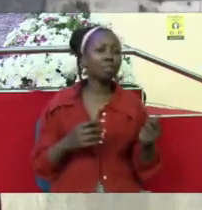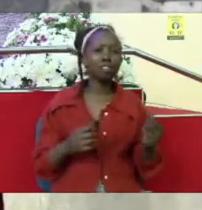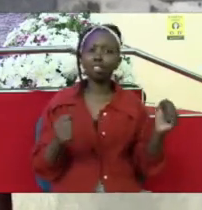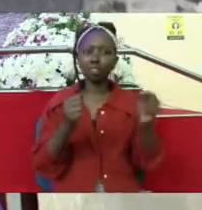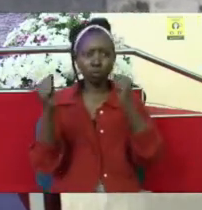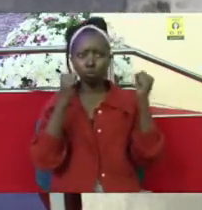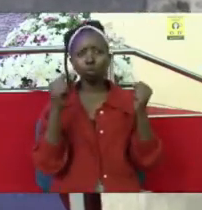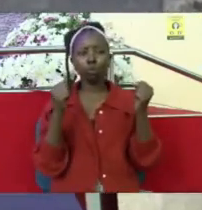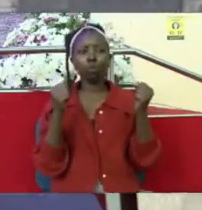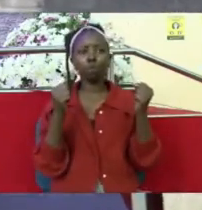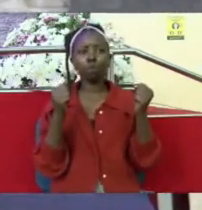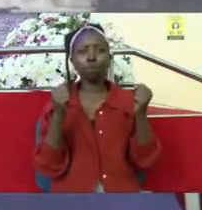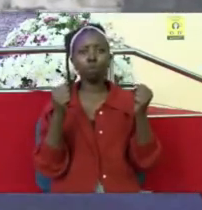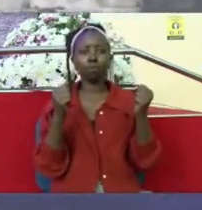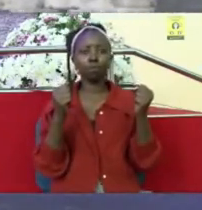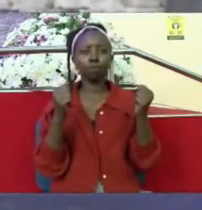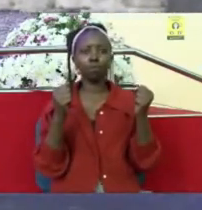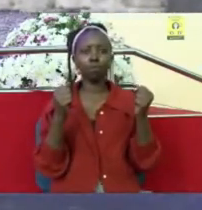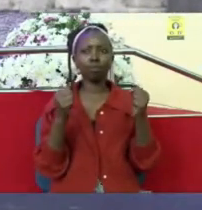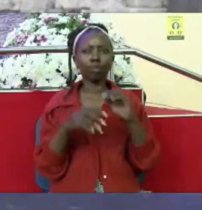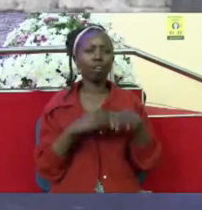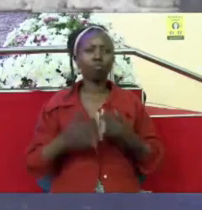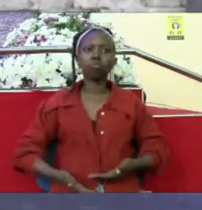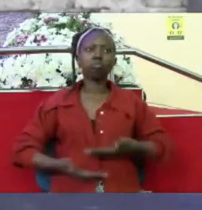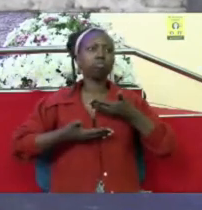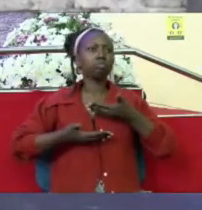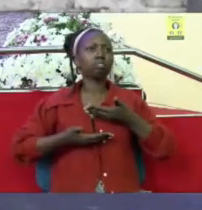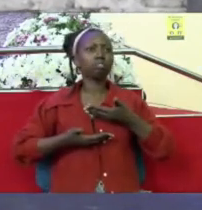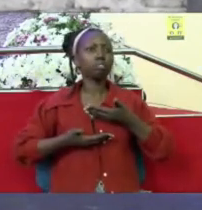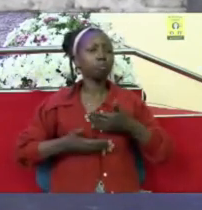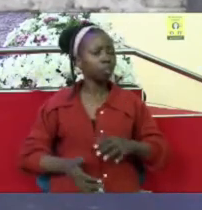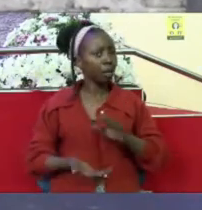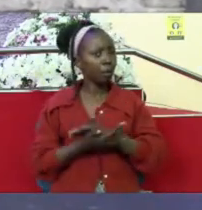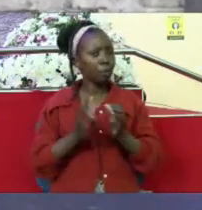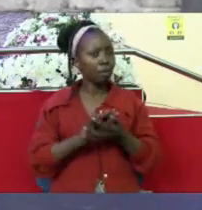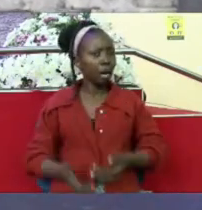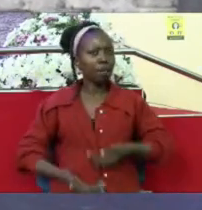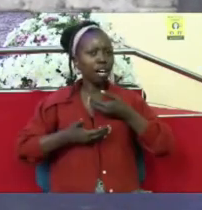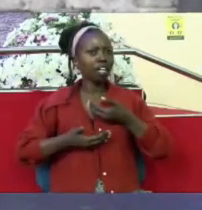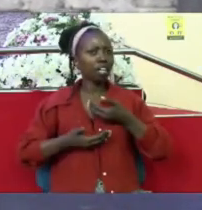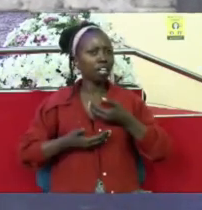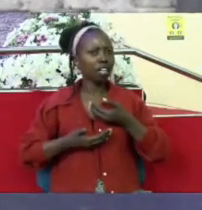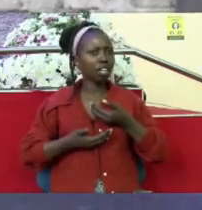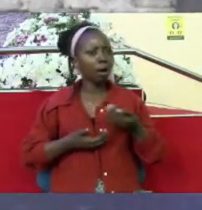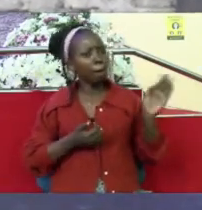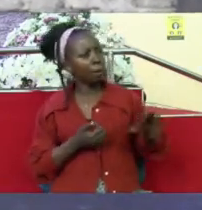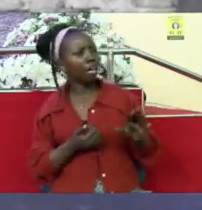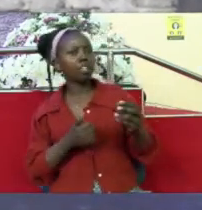nguvu. Tukasirike. Si tukasirike. Tuseme irudi shilingi 7,